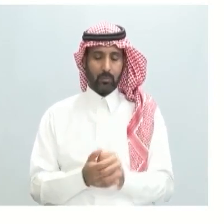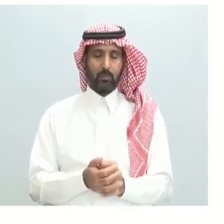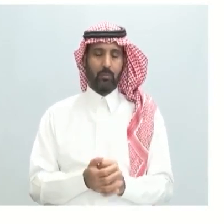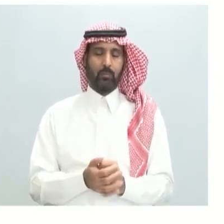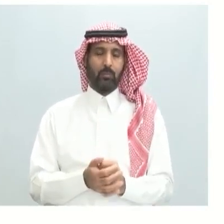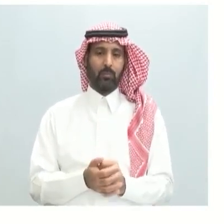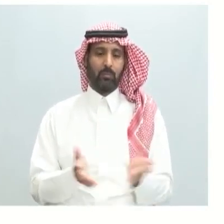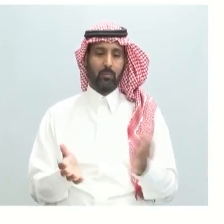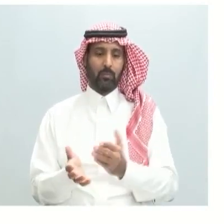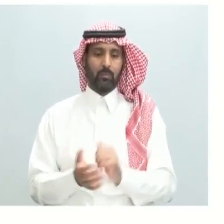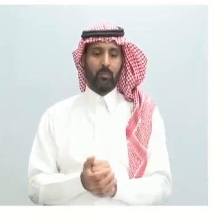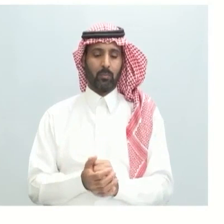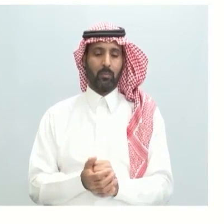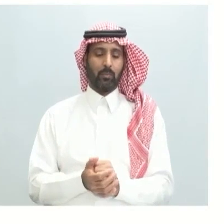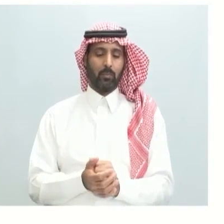plants.